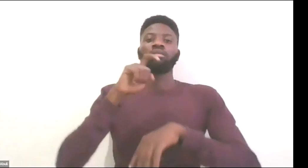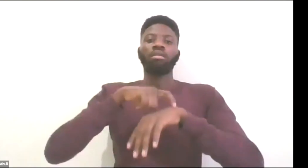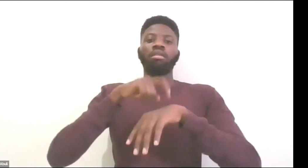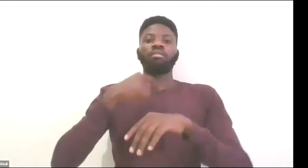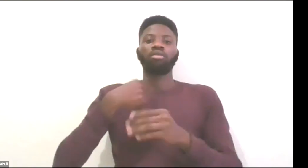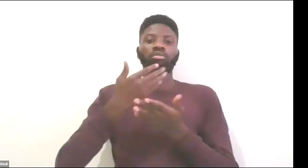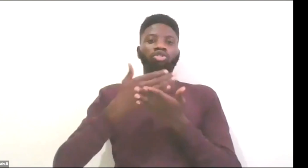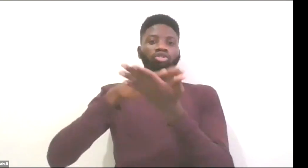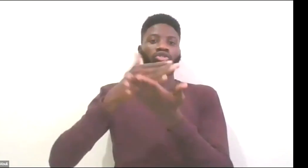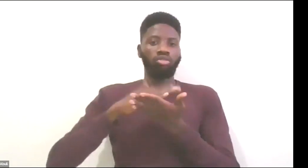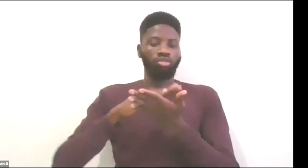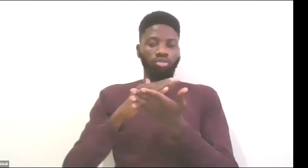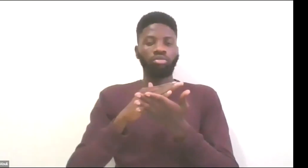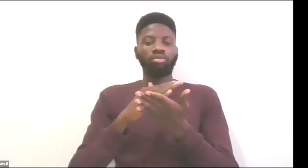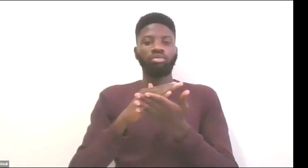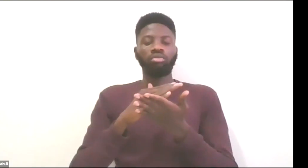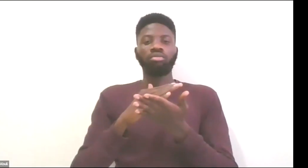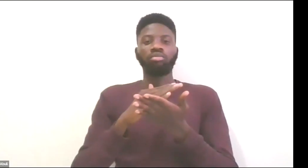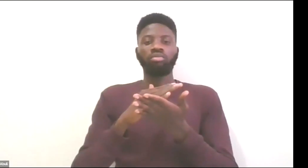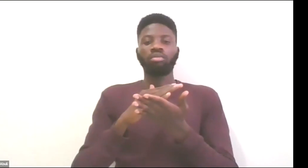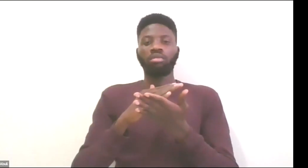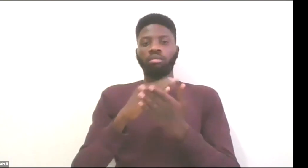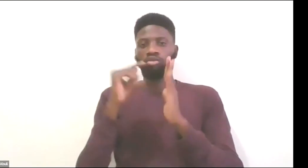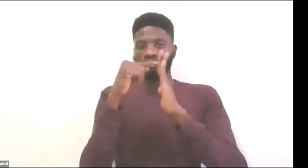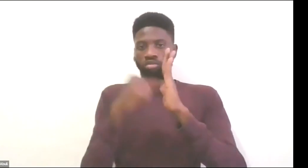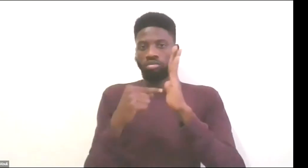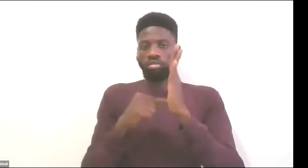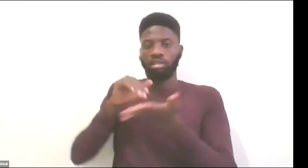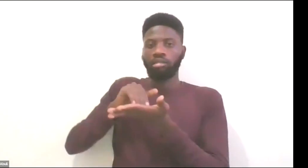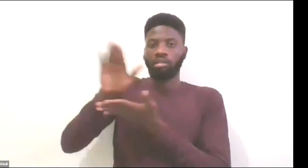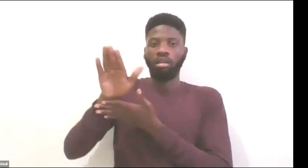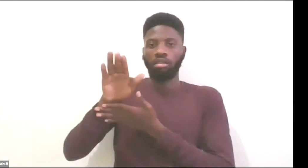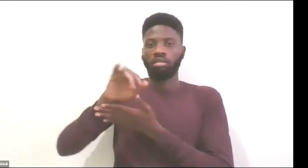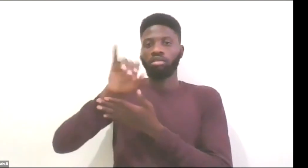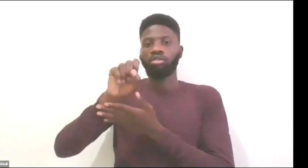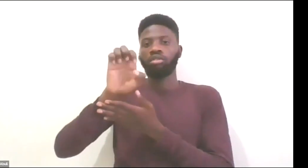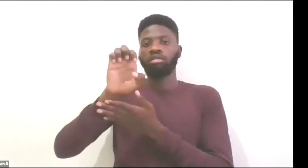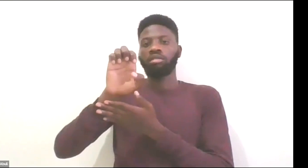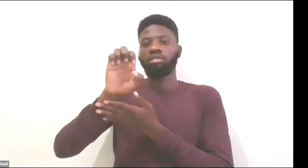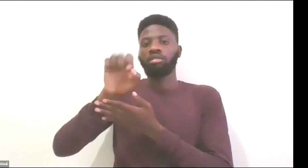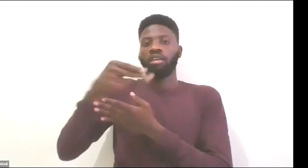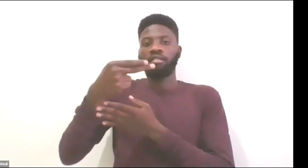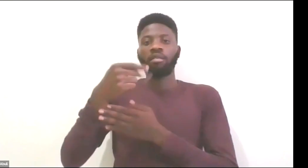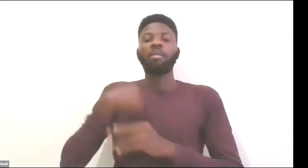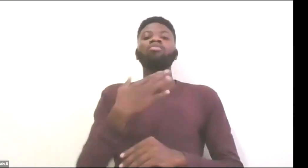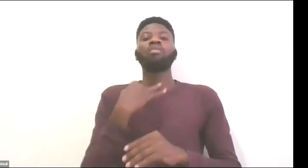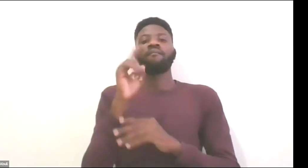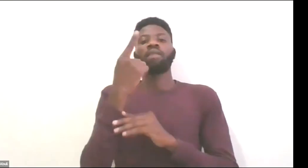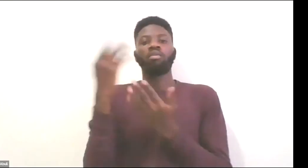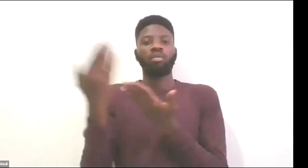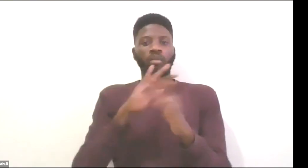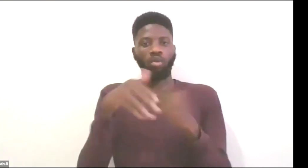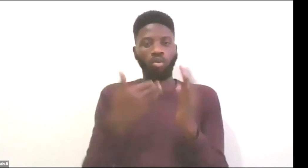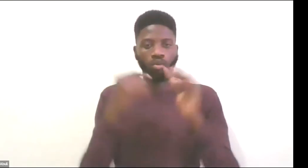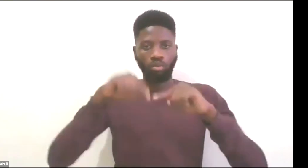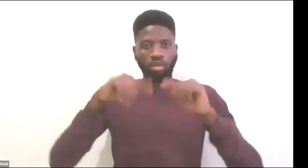my content with Joseph, maybe I'd like to welcome you all to this lesson for today. I'm happy to